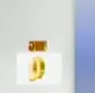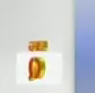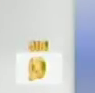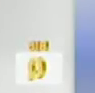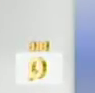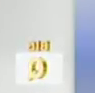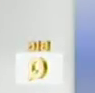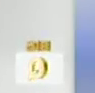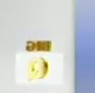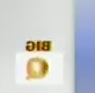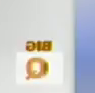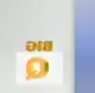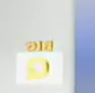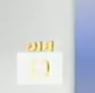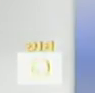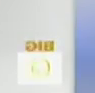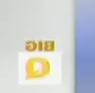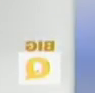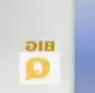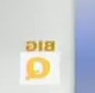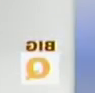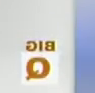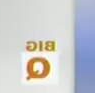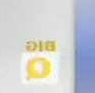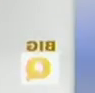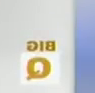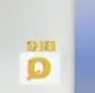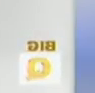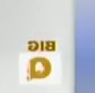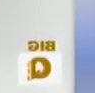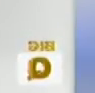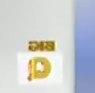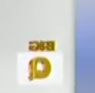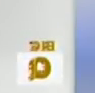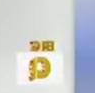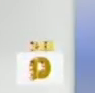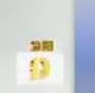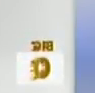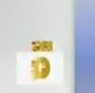know what you think. We've seen several high-profile individuals being denied bail or their bail requests being denied.